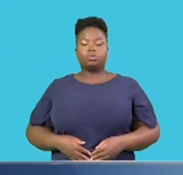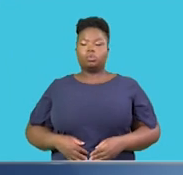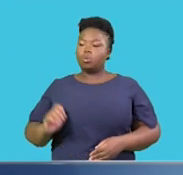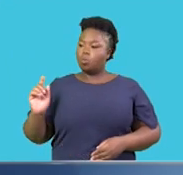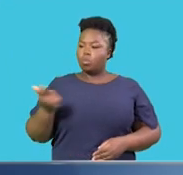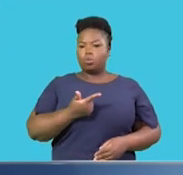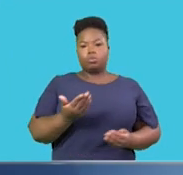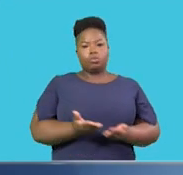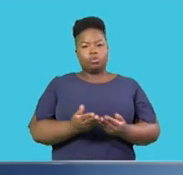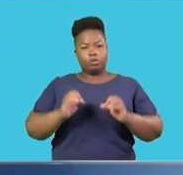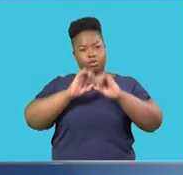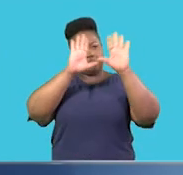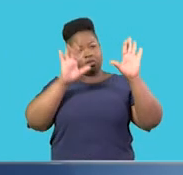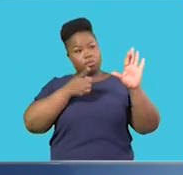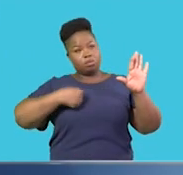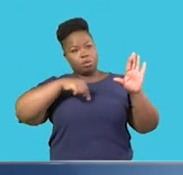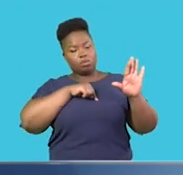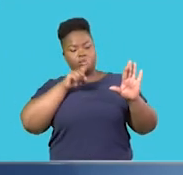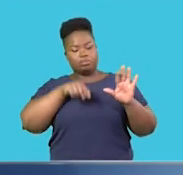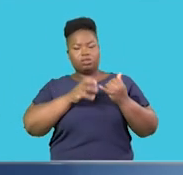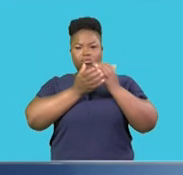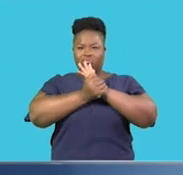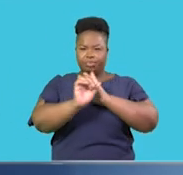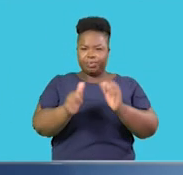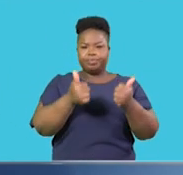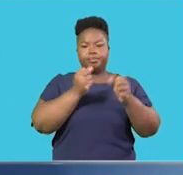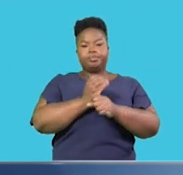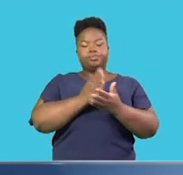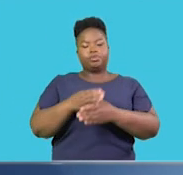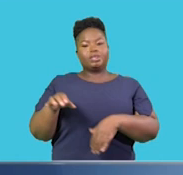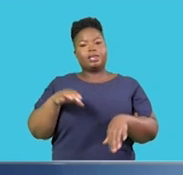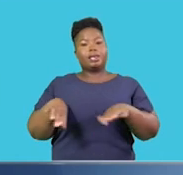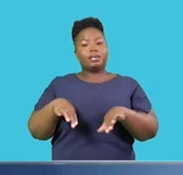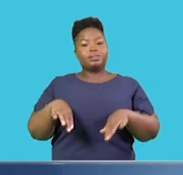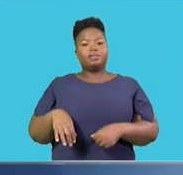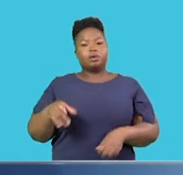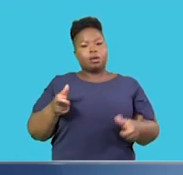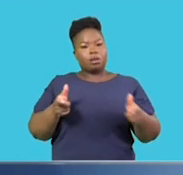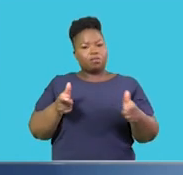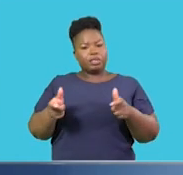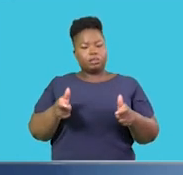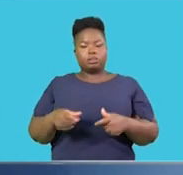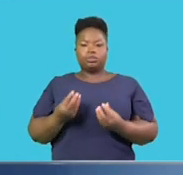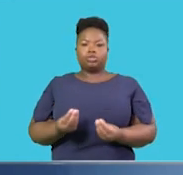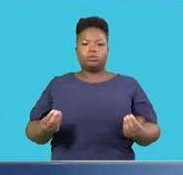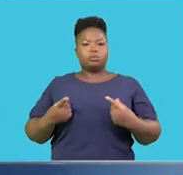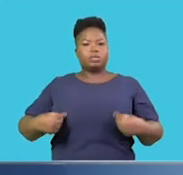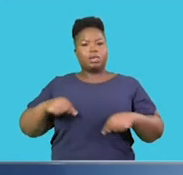to harness this potential, translating active governance into tangible outcomes for our children.